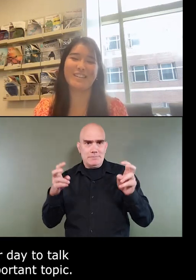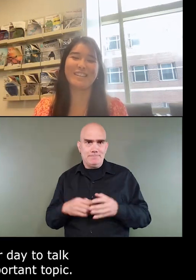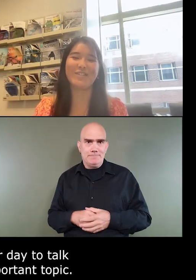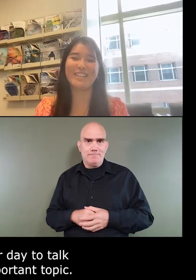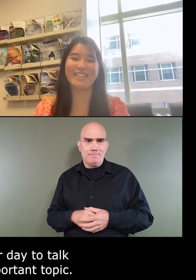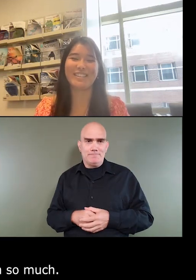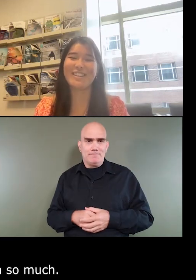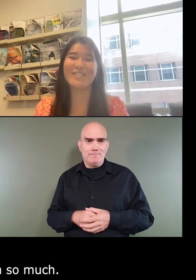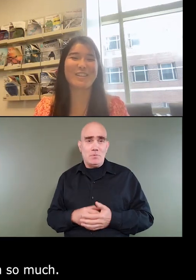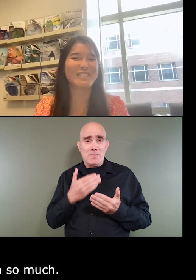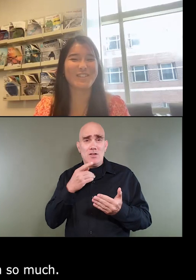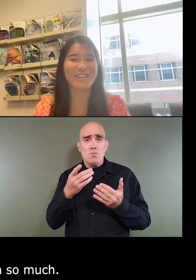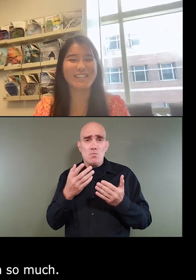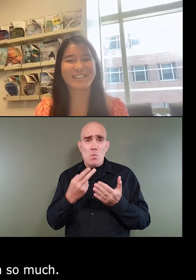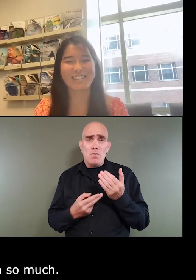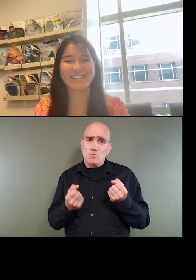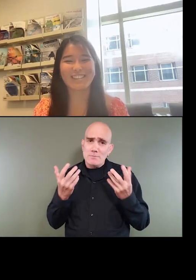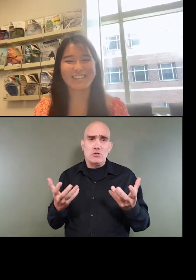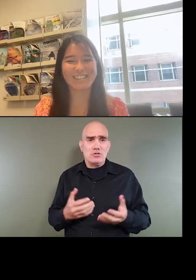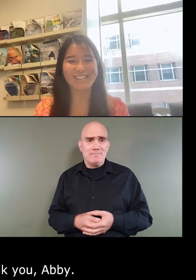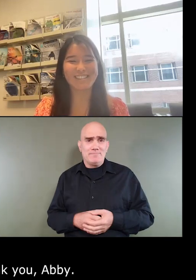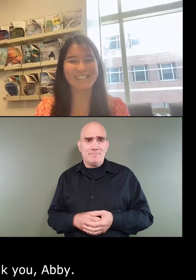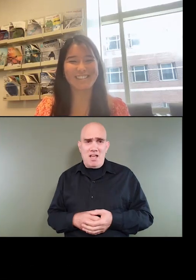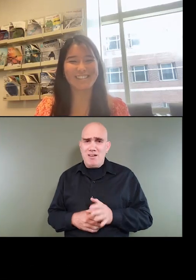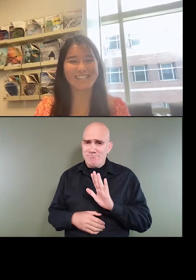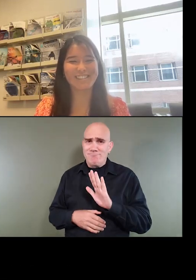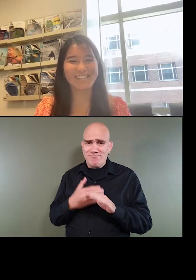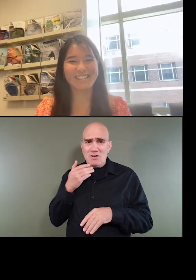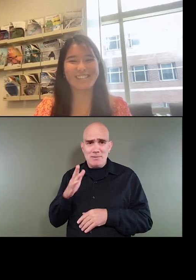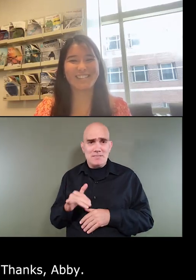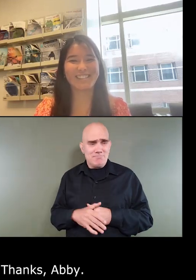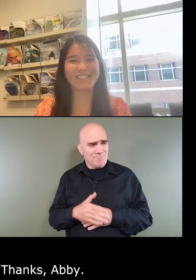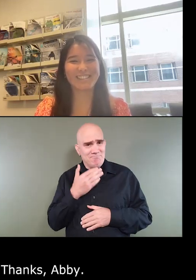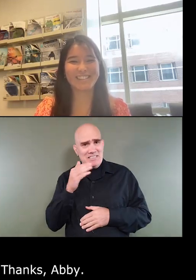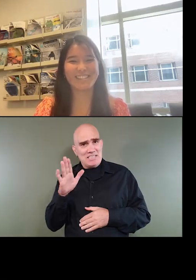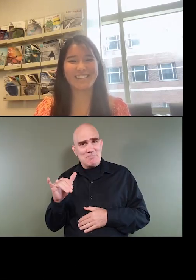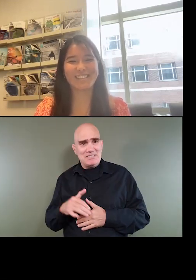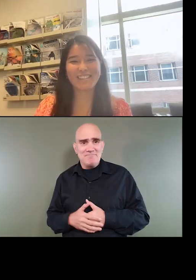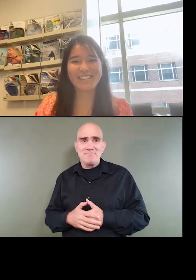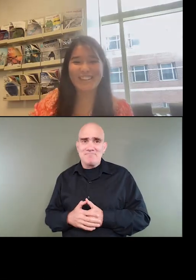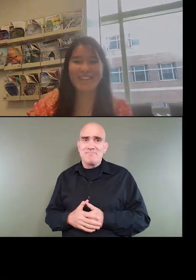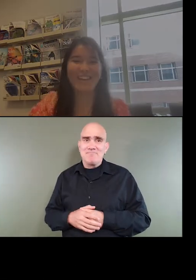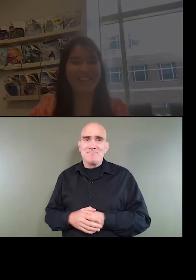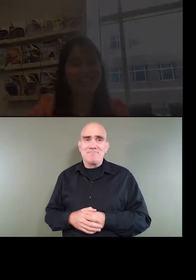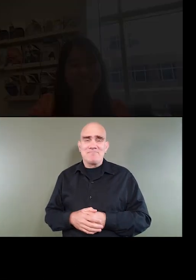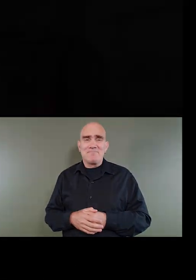really important topic. So thank you both so much. Thank you, Abby. That was fun. Abby.